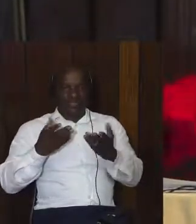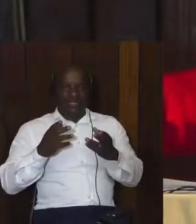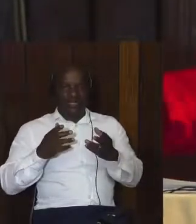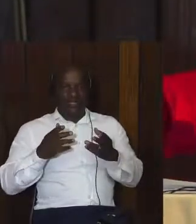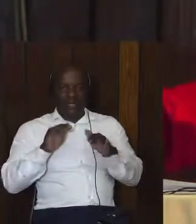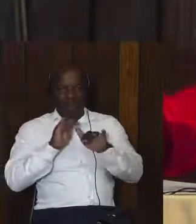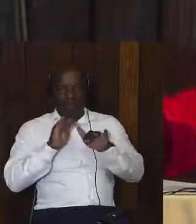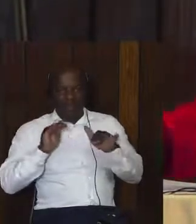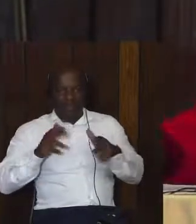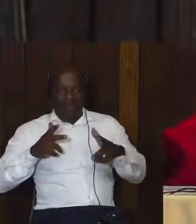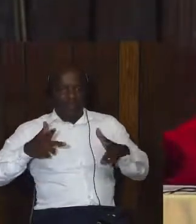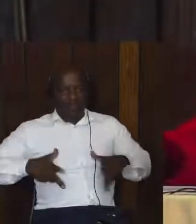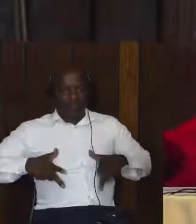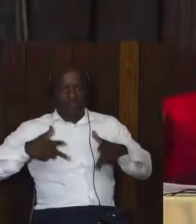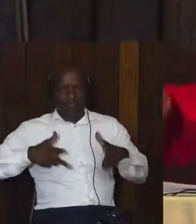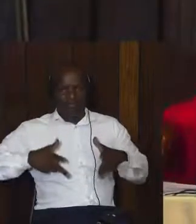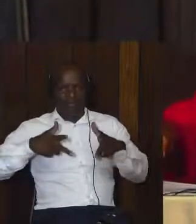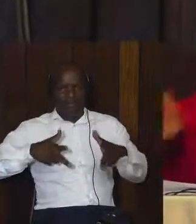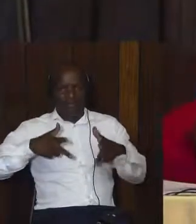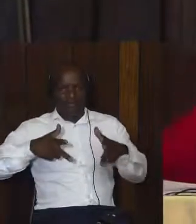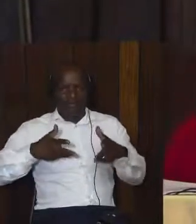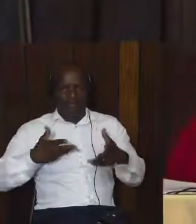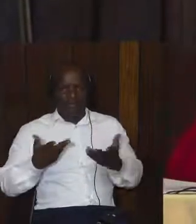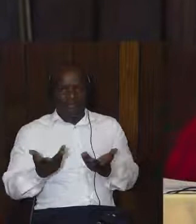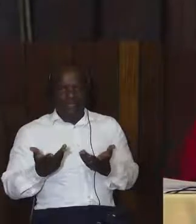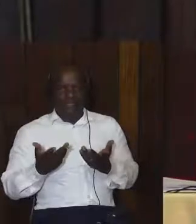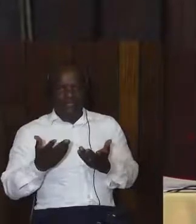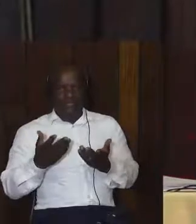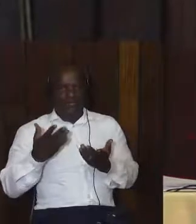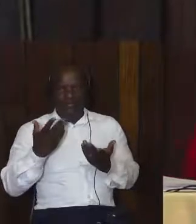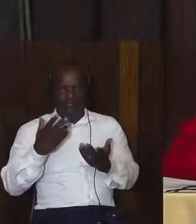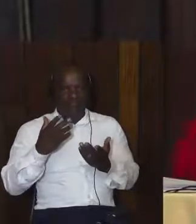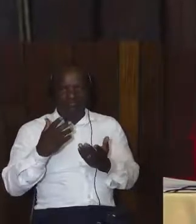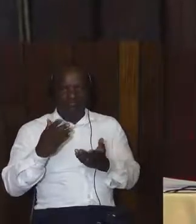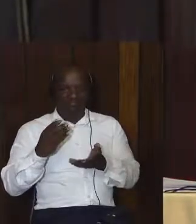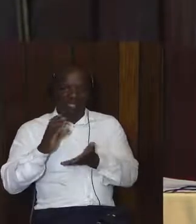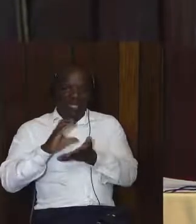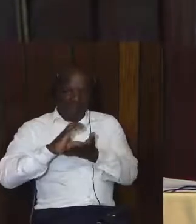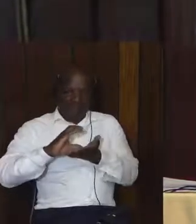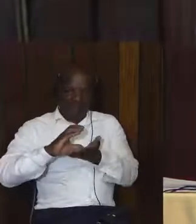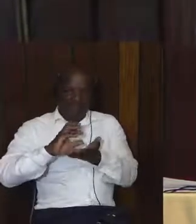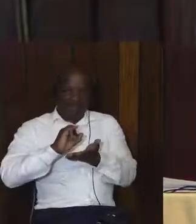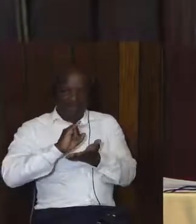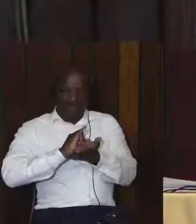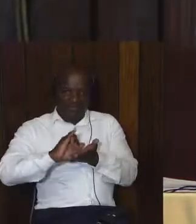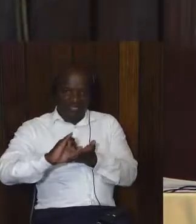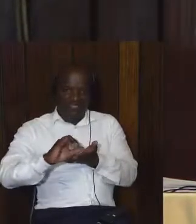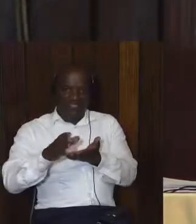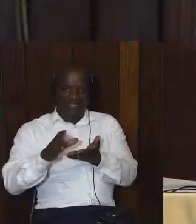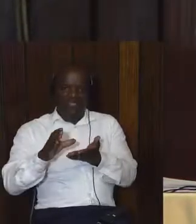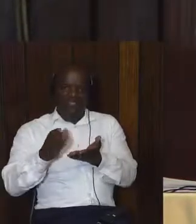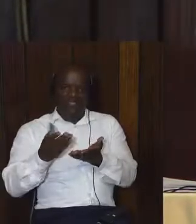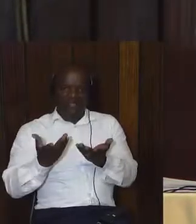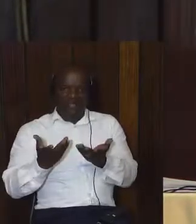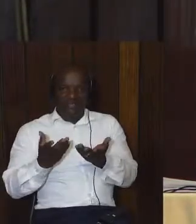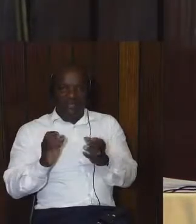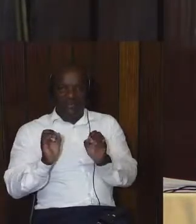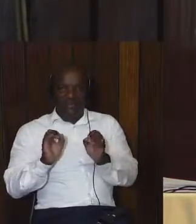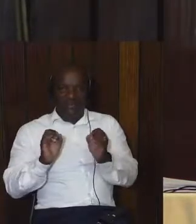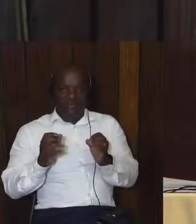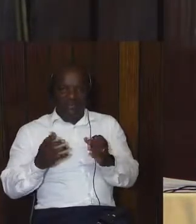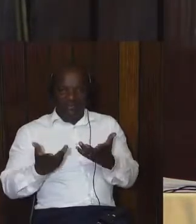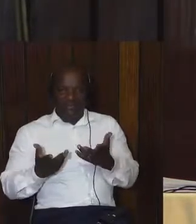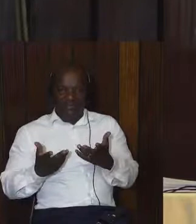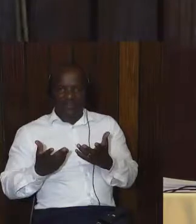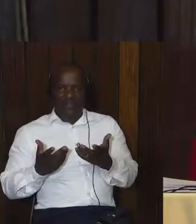yet there are going to be economic benefits. We don't seem to invest in those particular things. The issue of encroachment is not